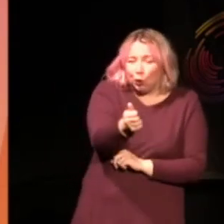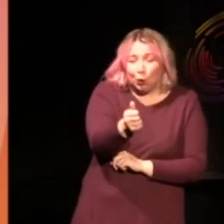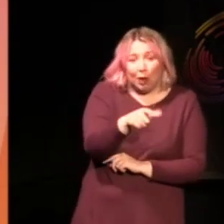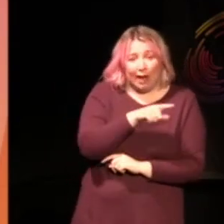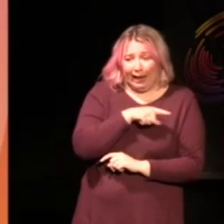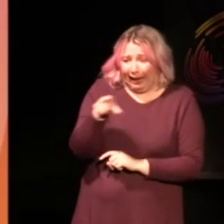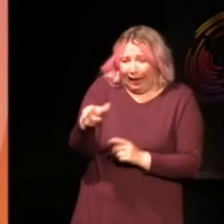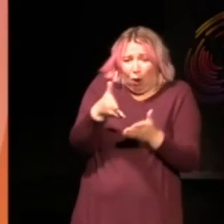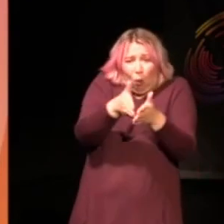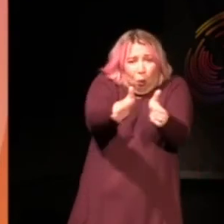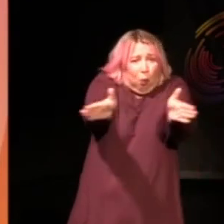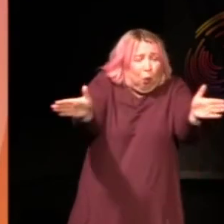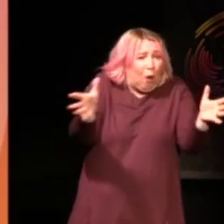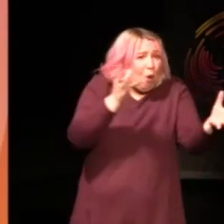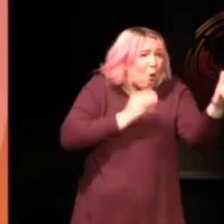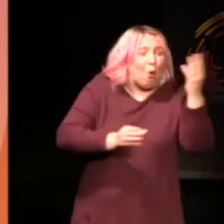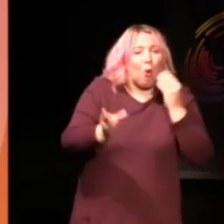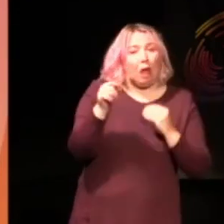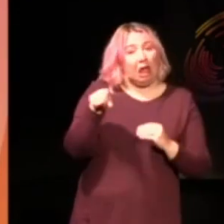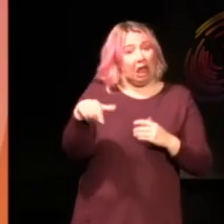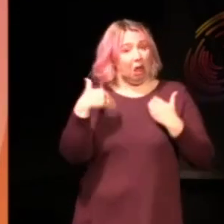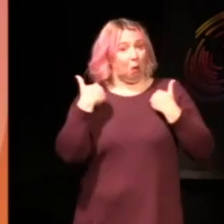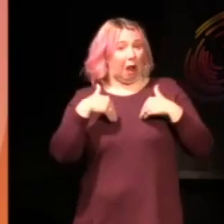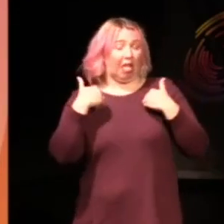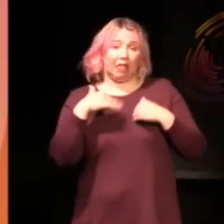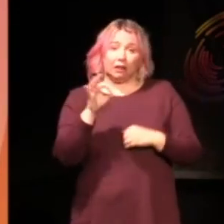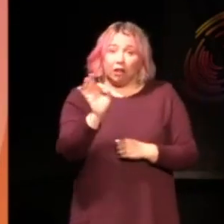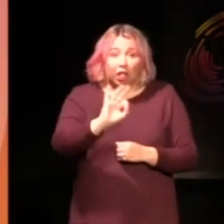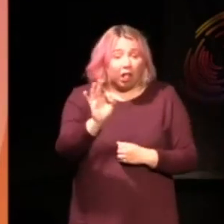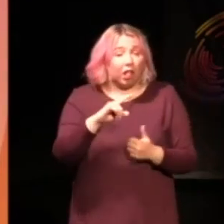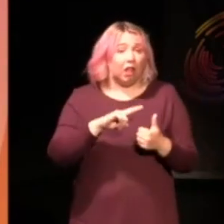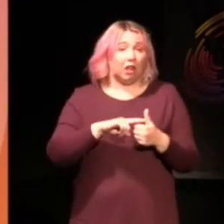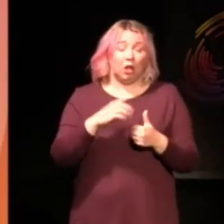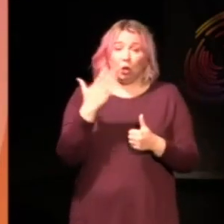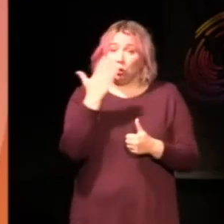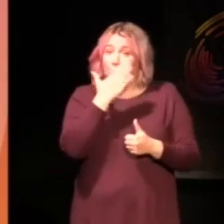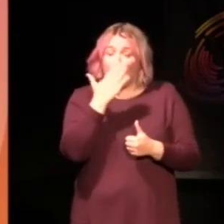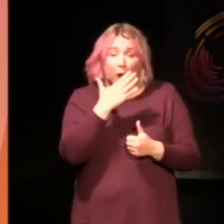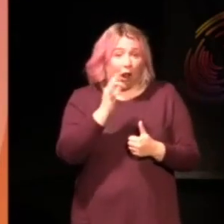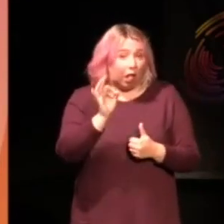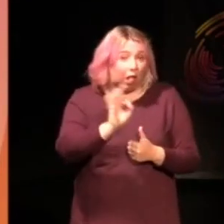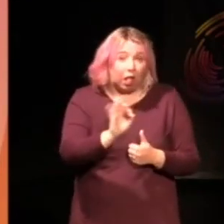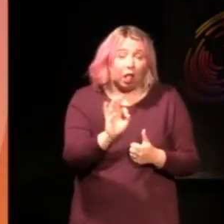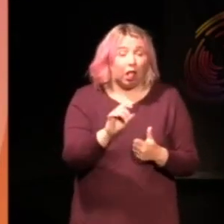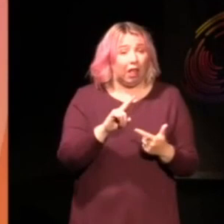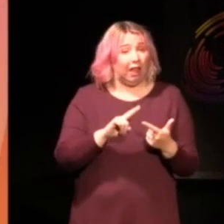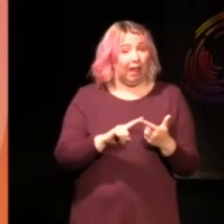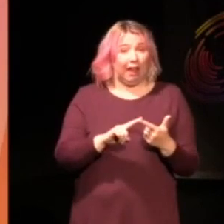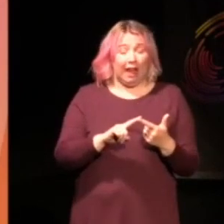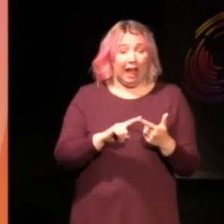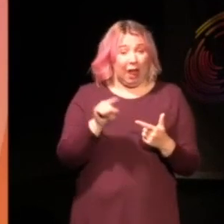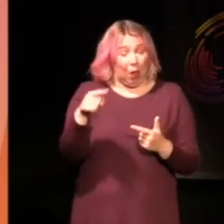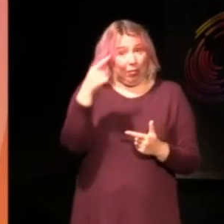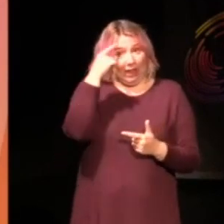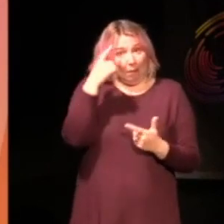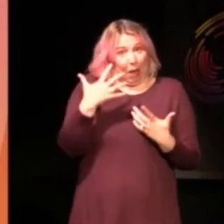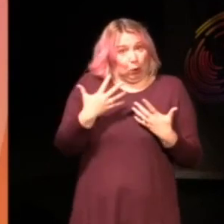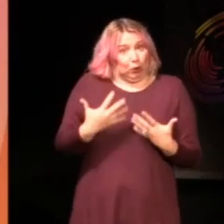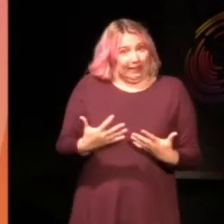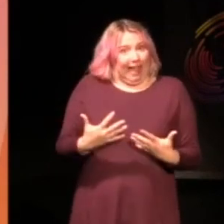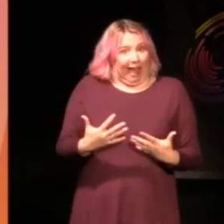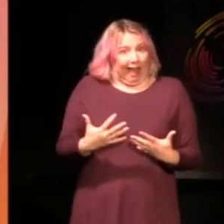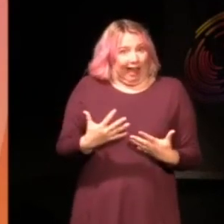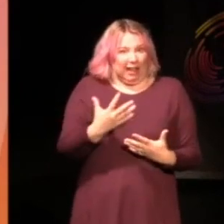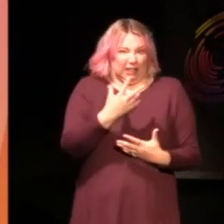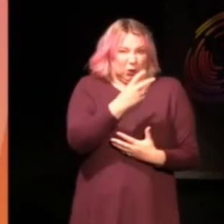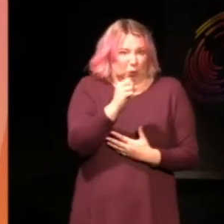he wasn't born with a silver spoon in his mouth. He didn't go to these very privileged schools. Today, now, fast forward, I find it problematic